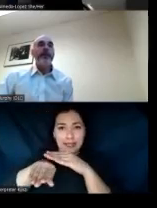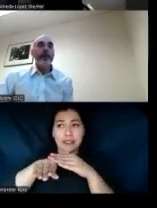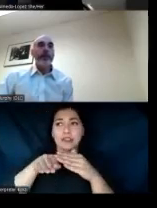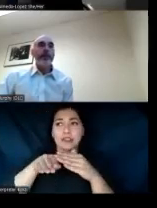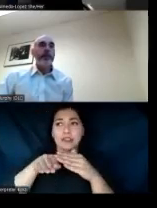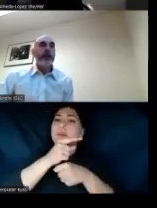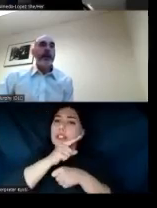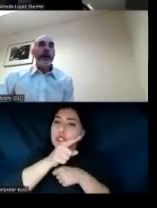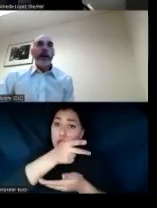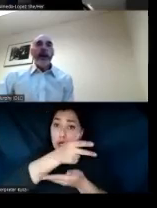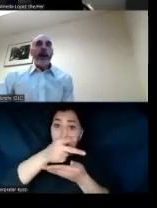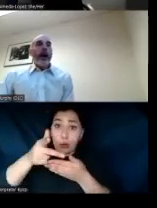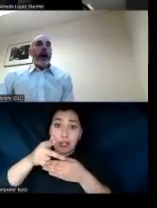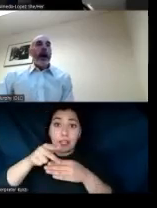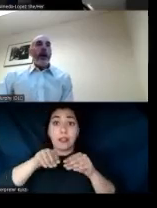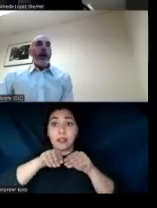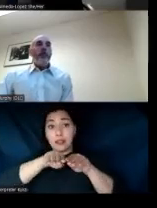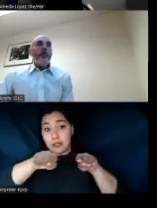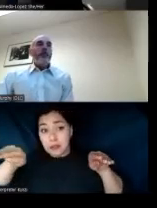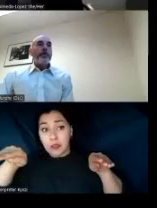is clear.